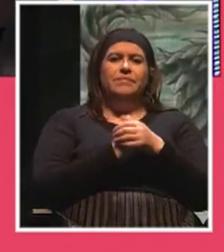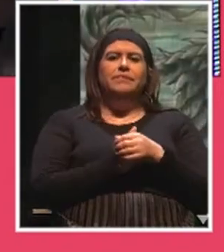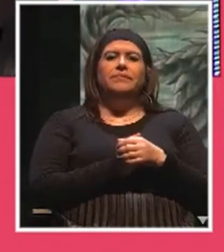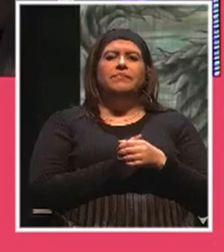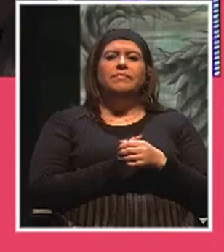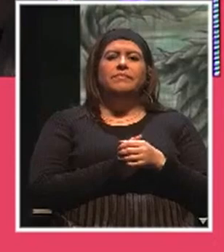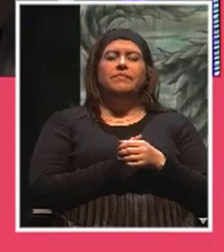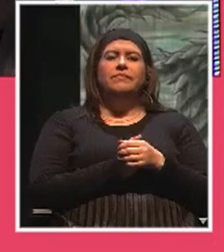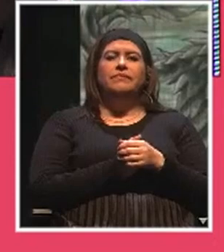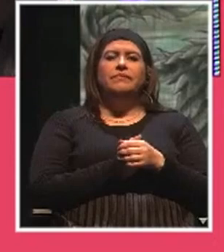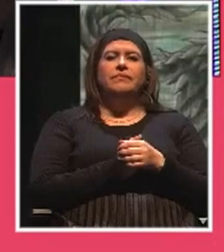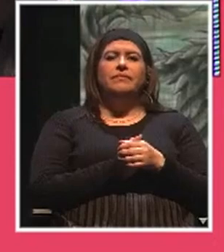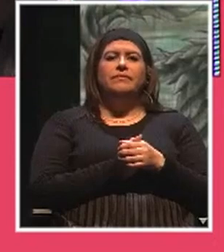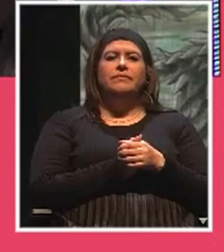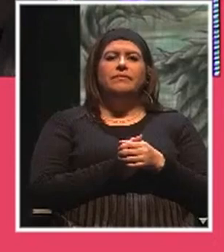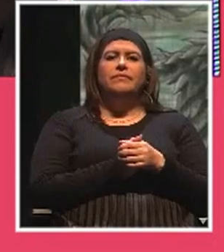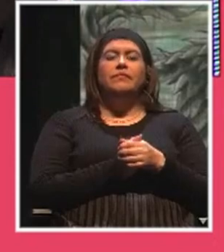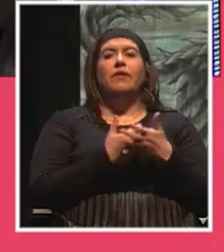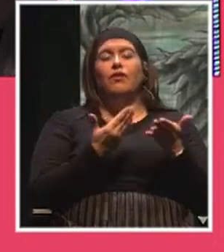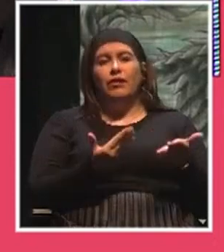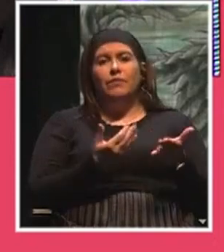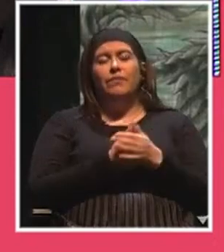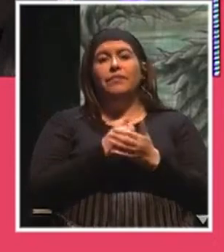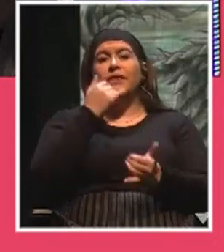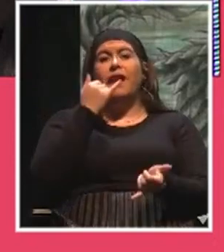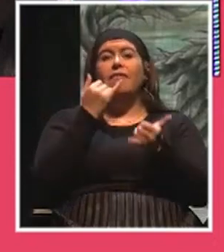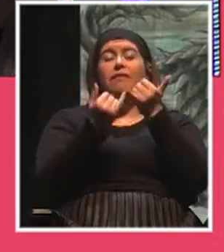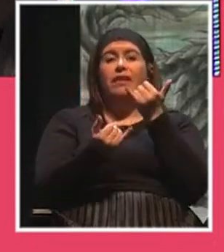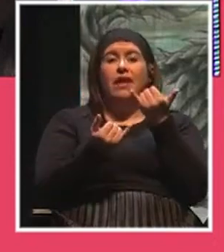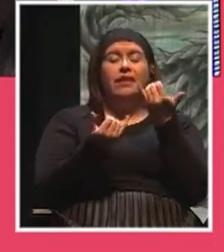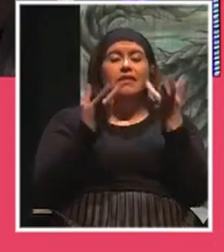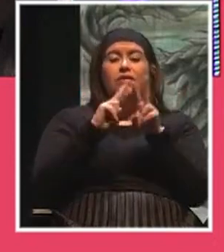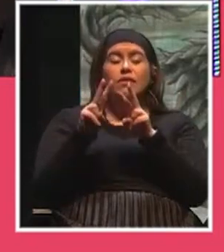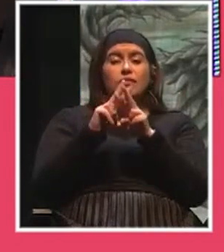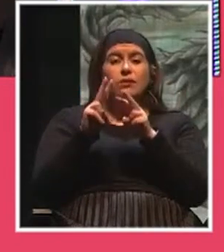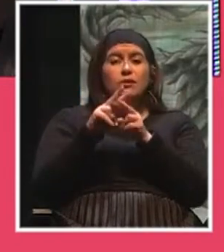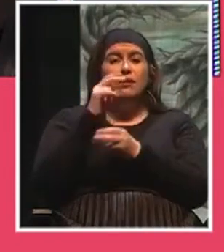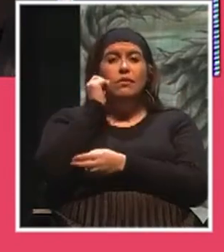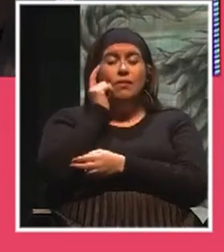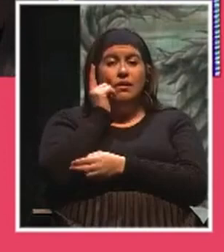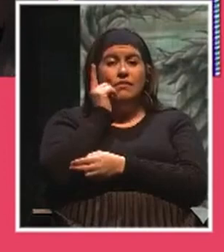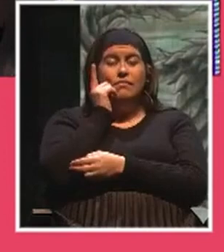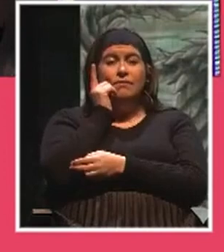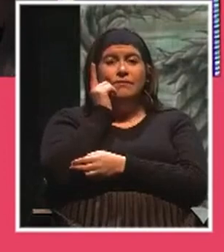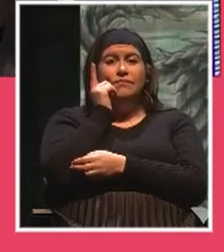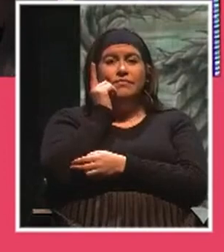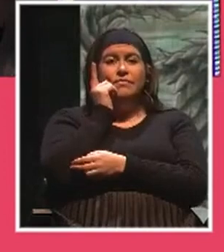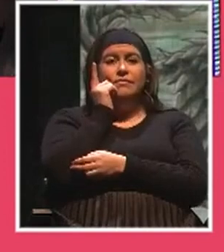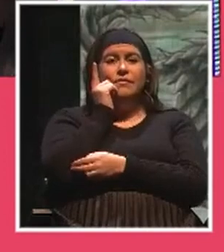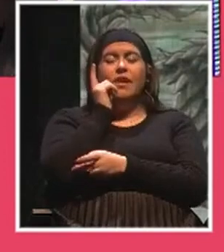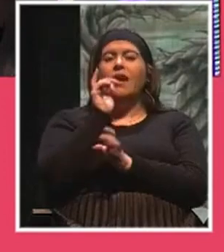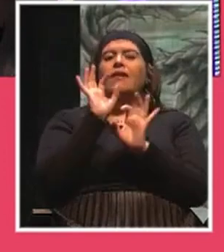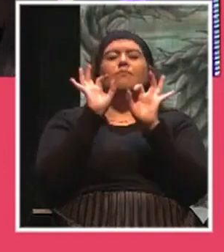And what were the results of all this? It was massively successful. It was